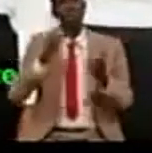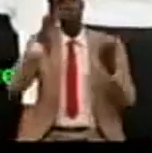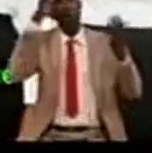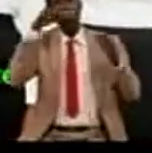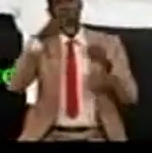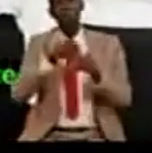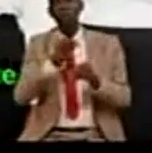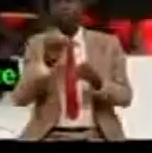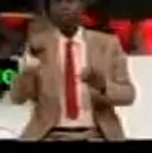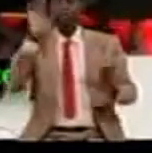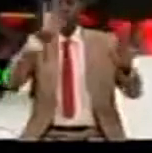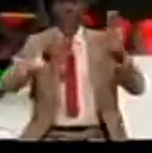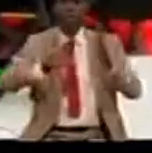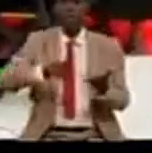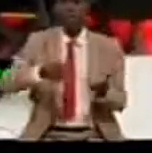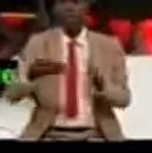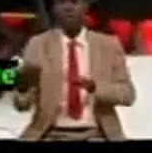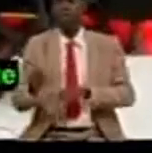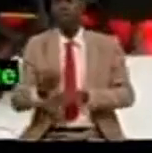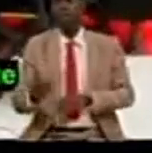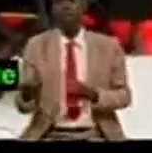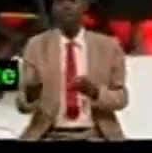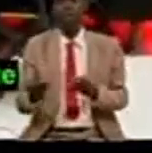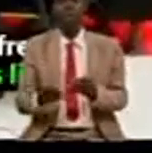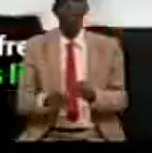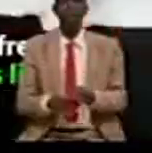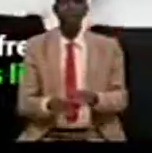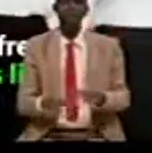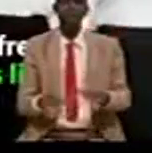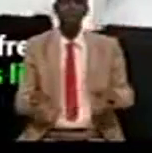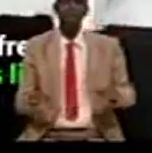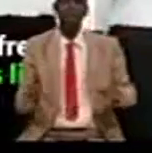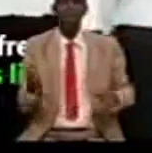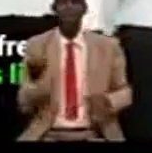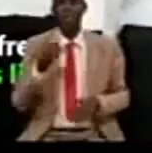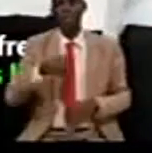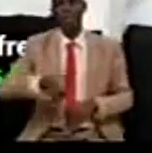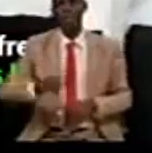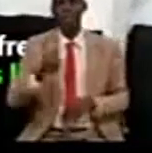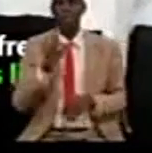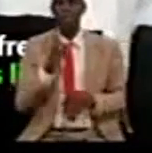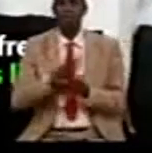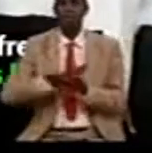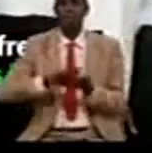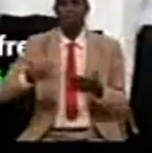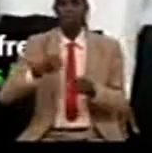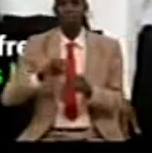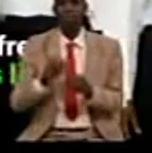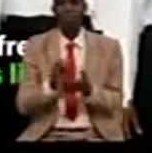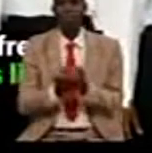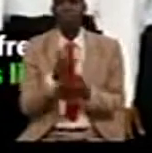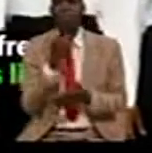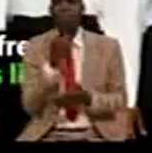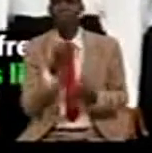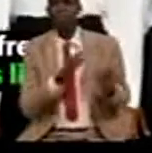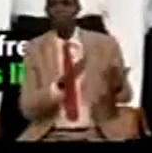Hope in the troubled dying land. There's still cleansing in that crimson stream